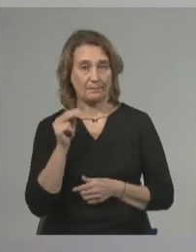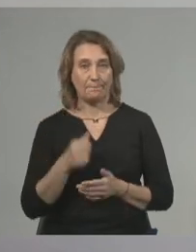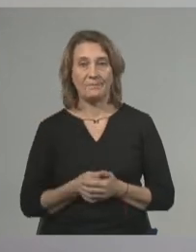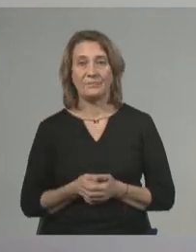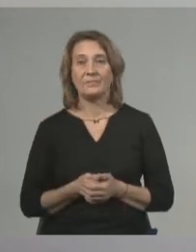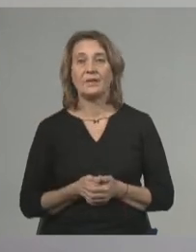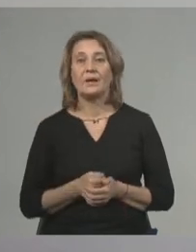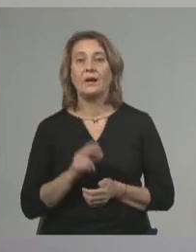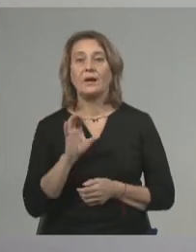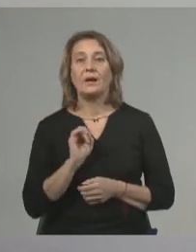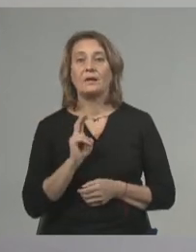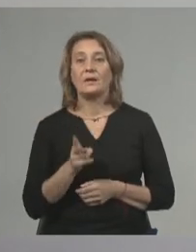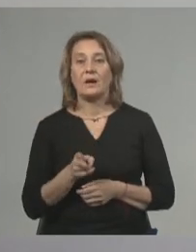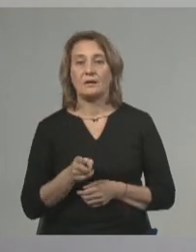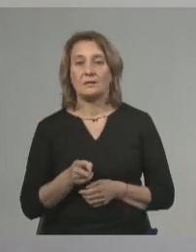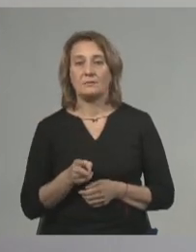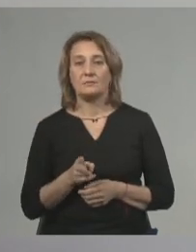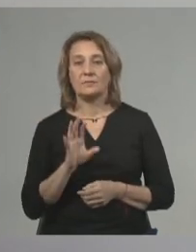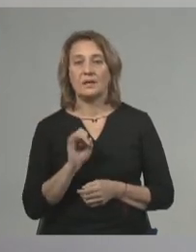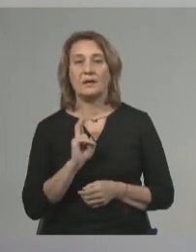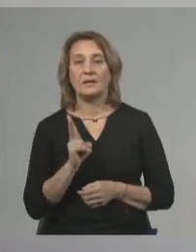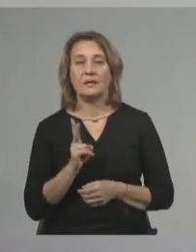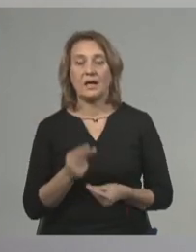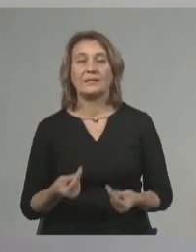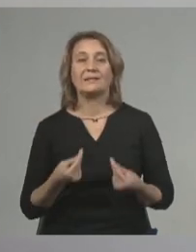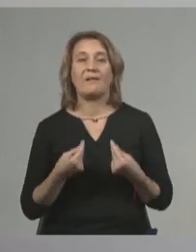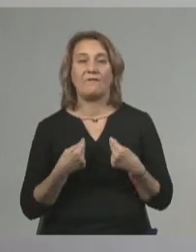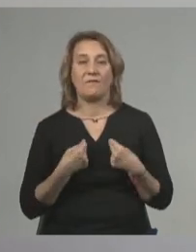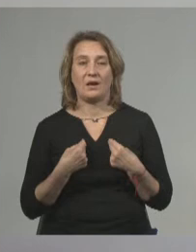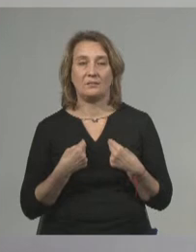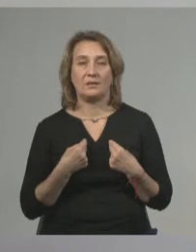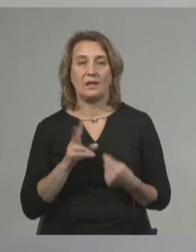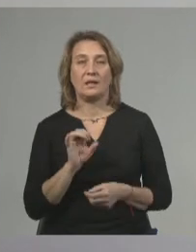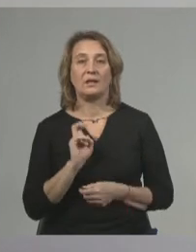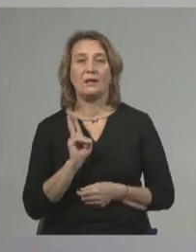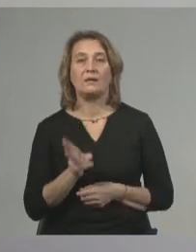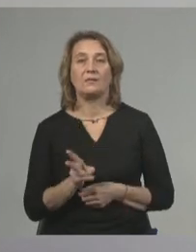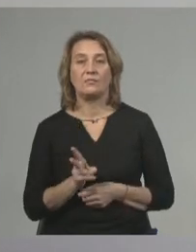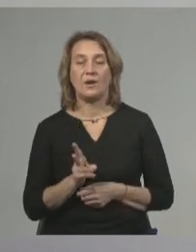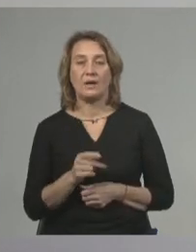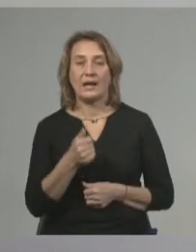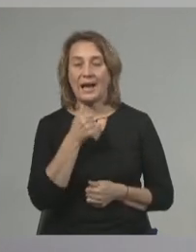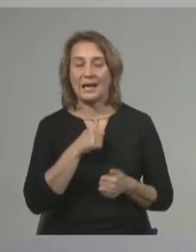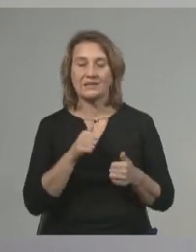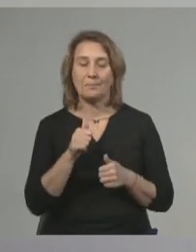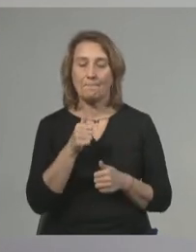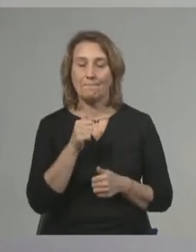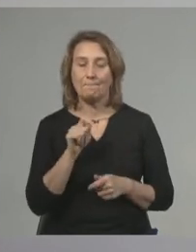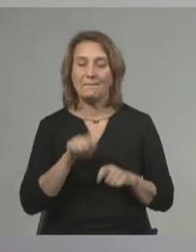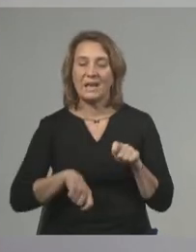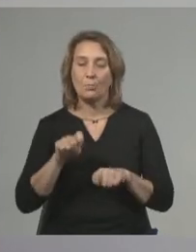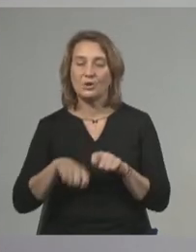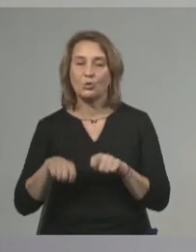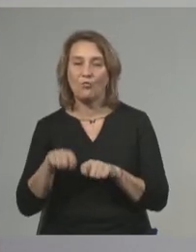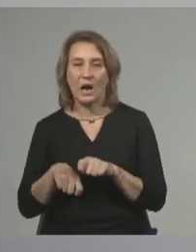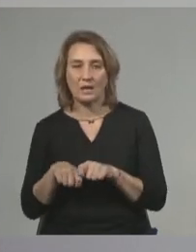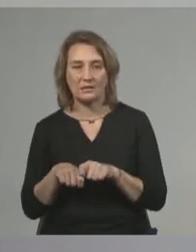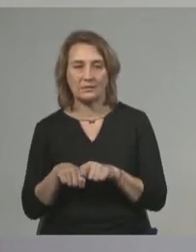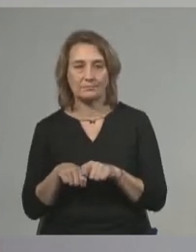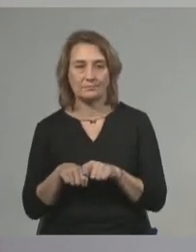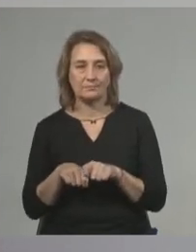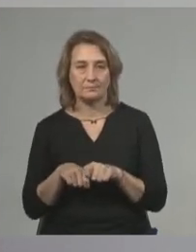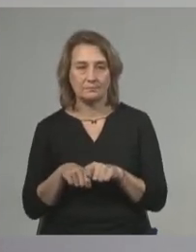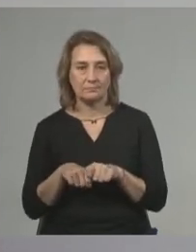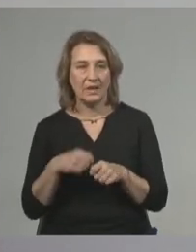ourselves margin for error how to create spaces within which we can experiment or we can innovate we can fail and